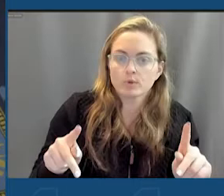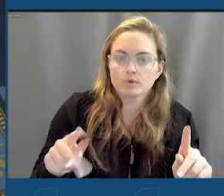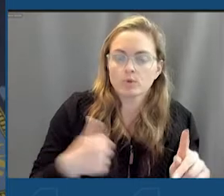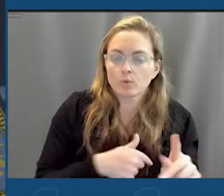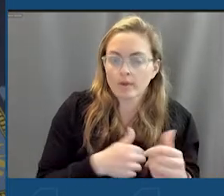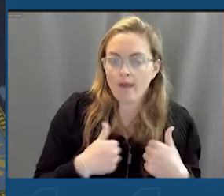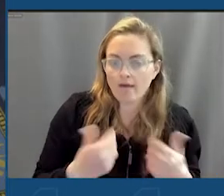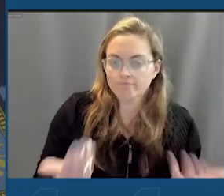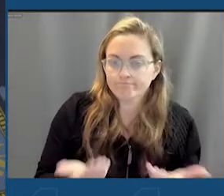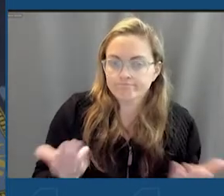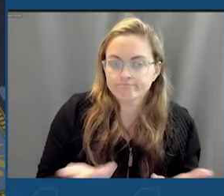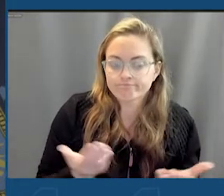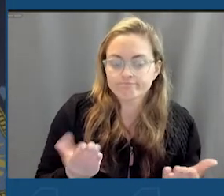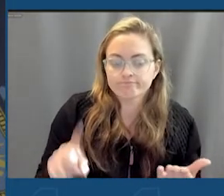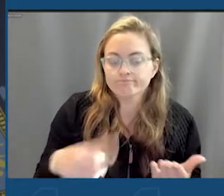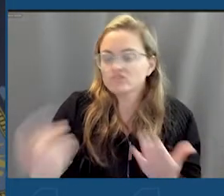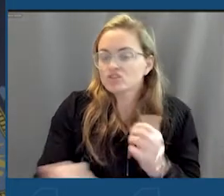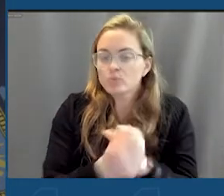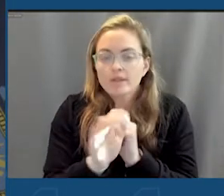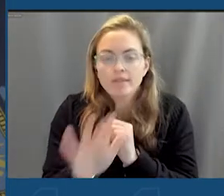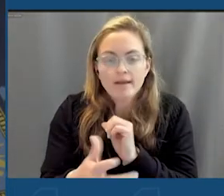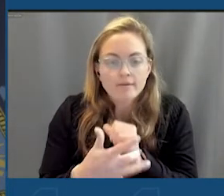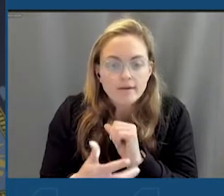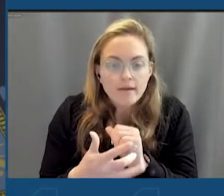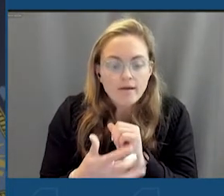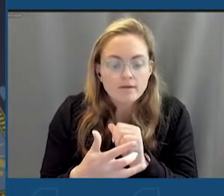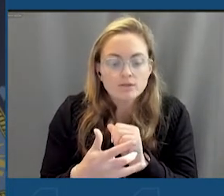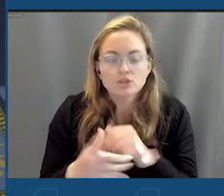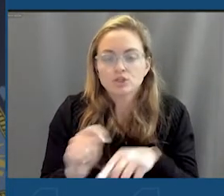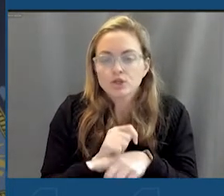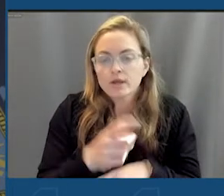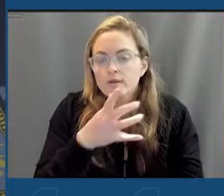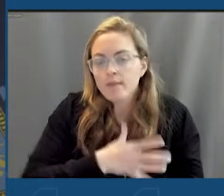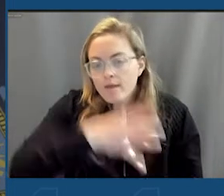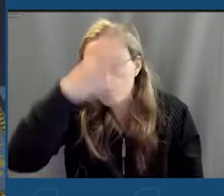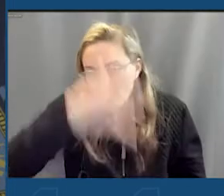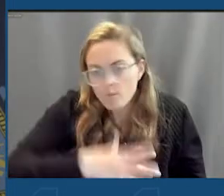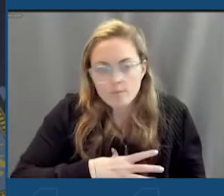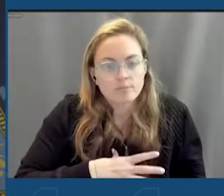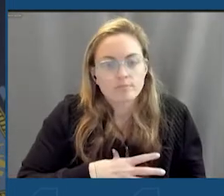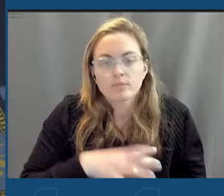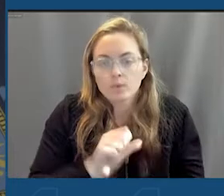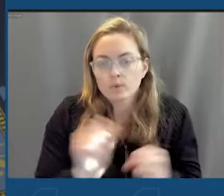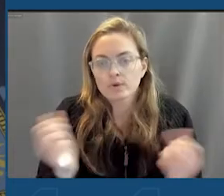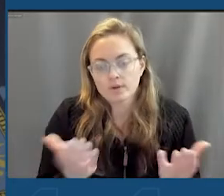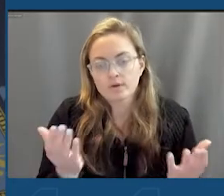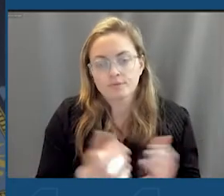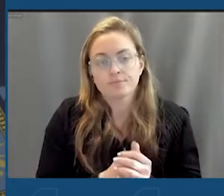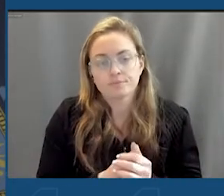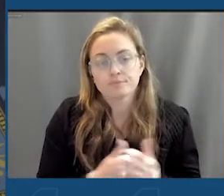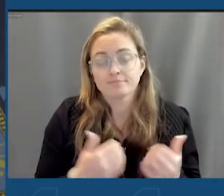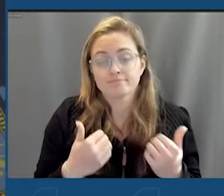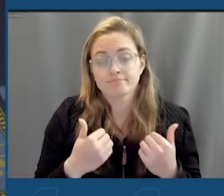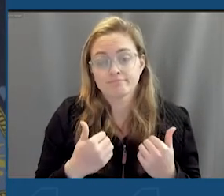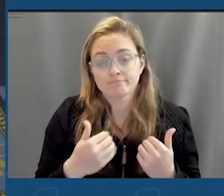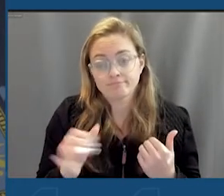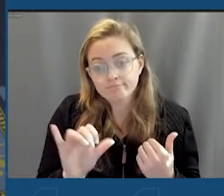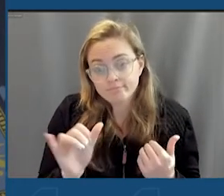here with that technology and the trained men and women who work here. So that also has